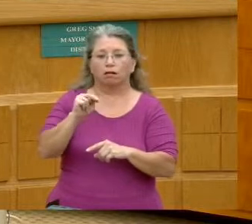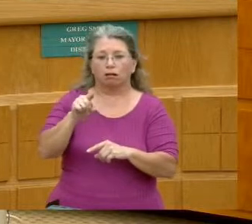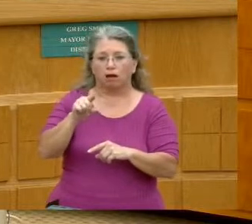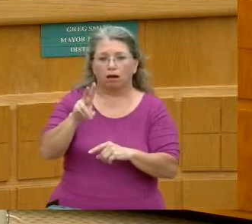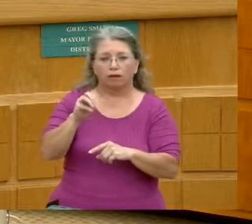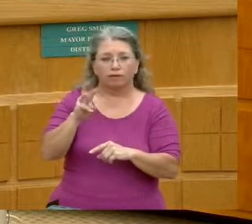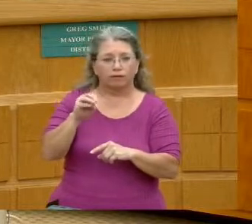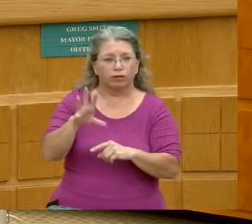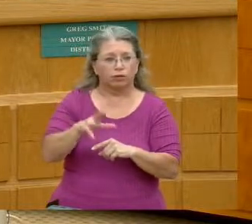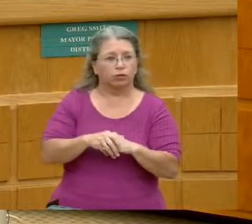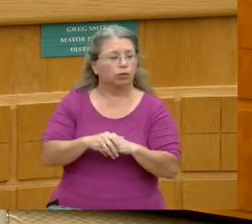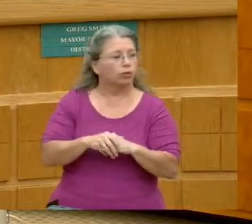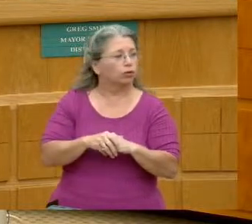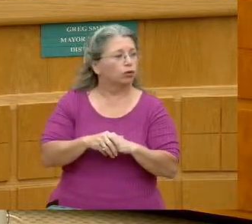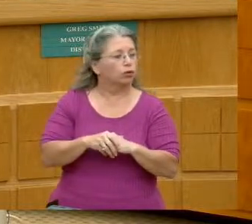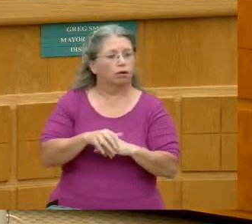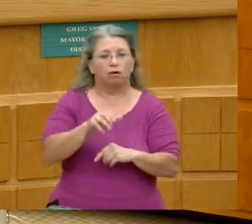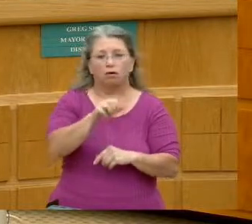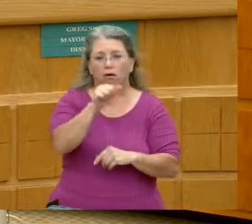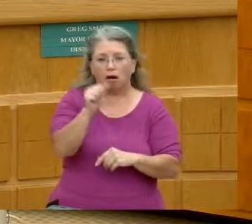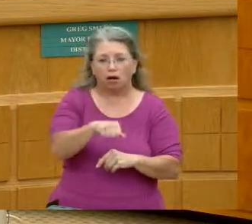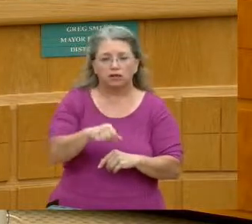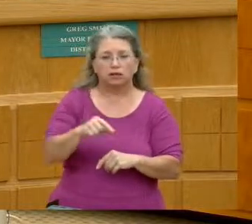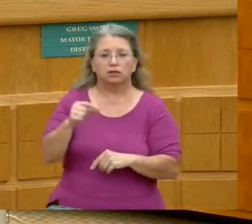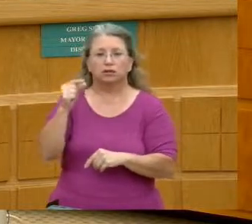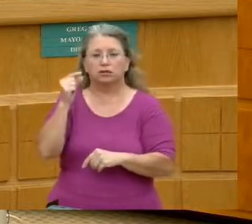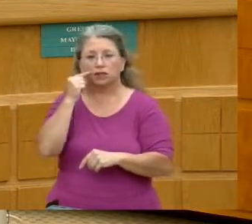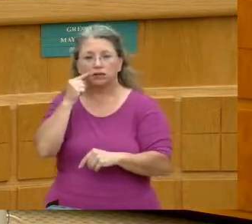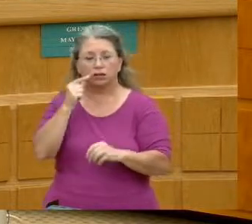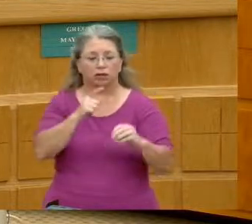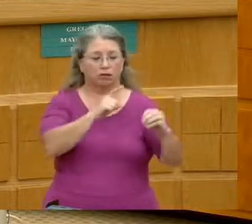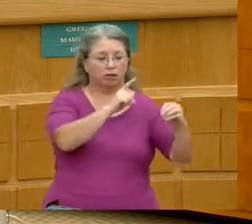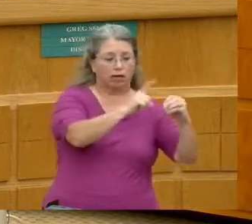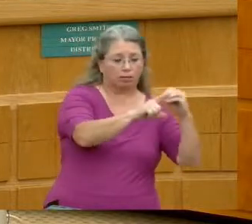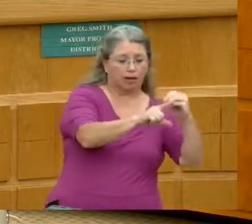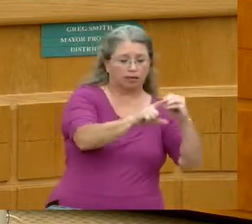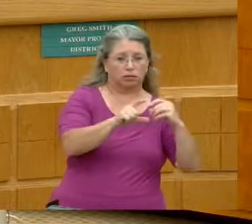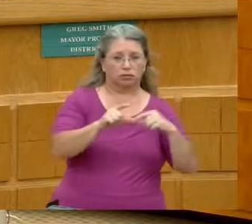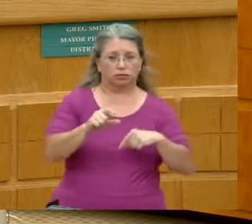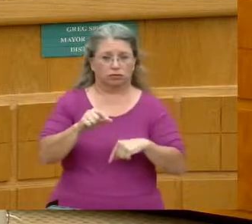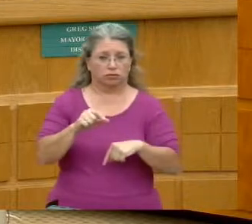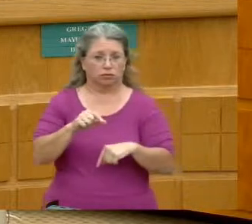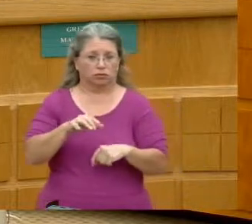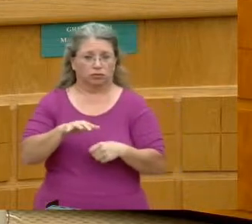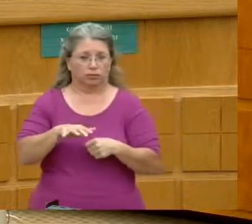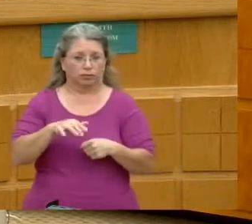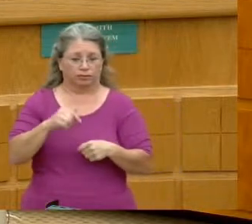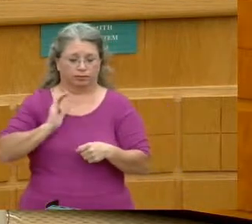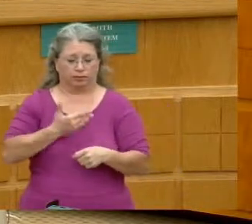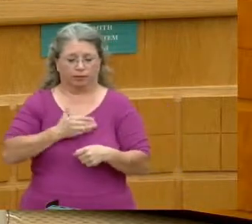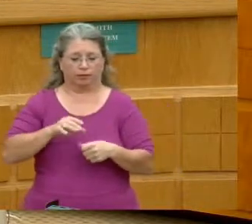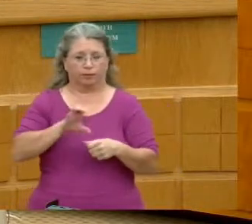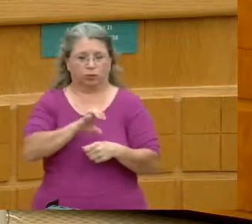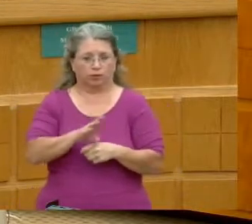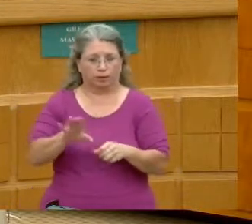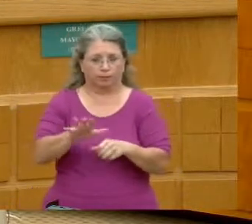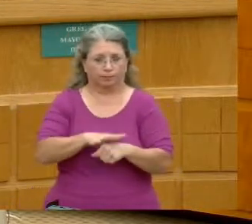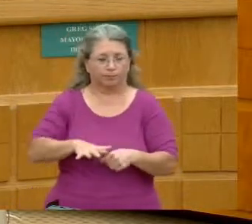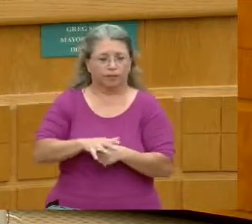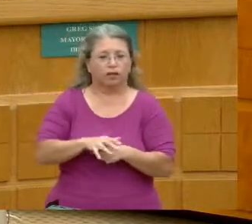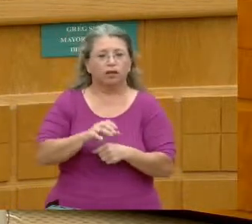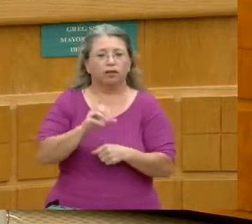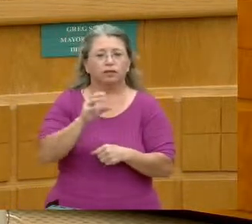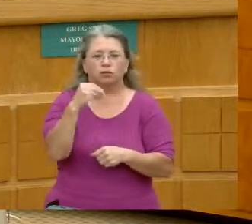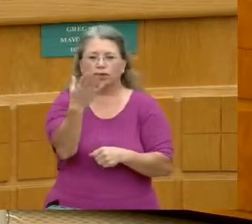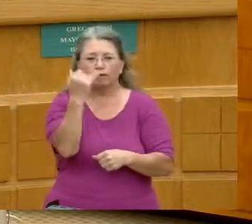Austin, right, San Antonio, El Paso, and us. So this should give you a better idea of where we stand within the greater